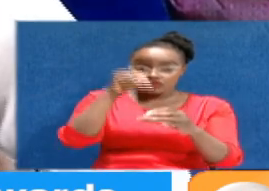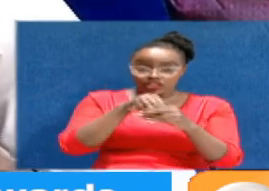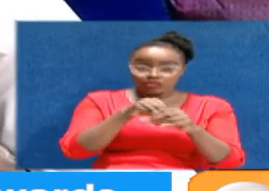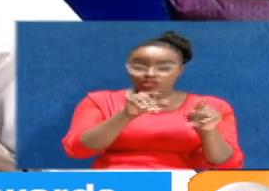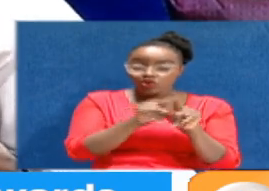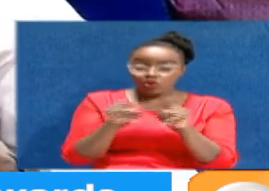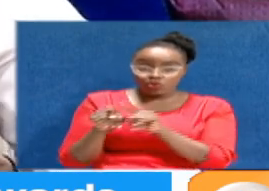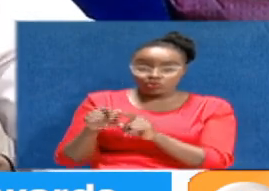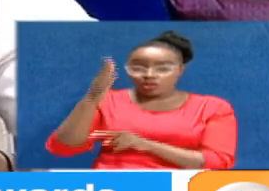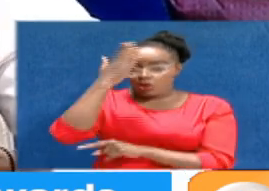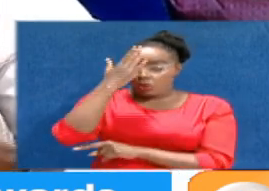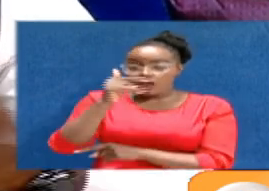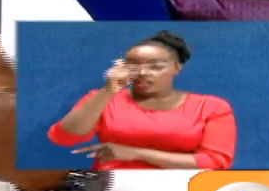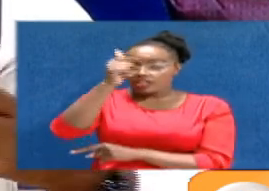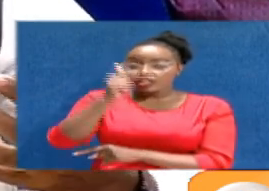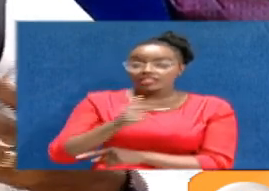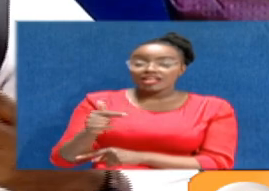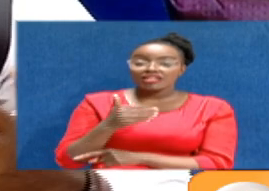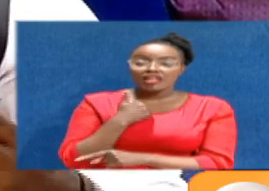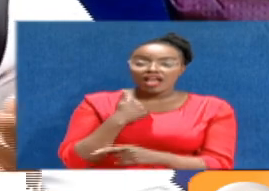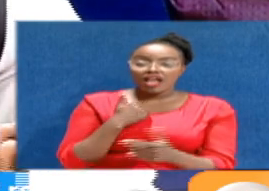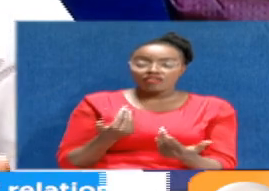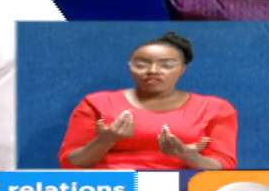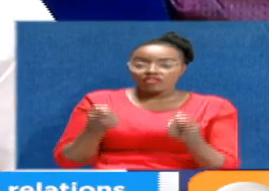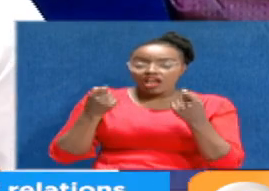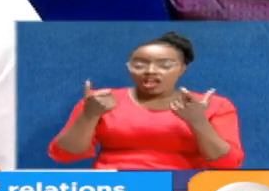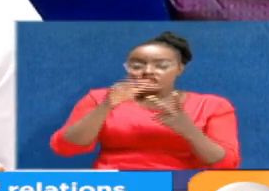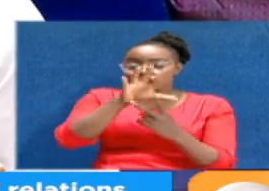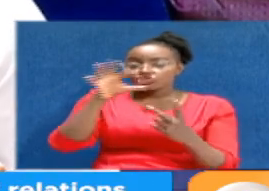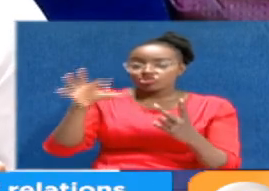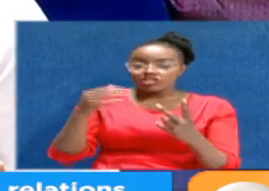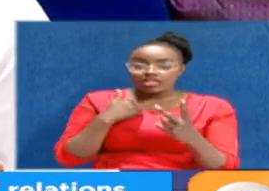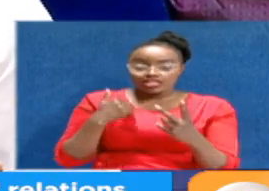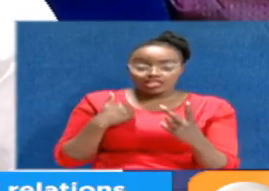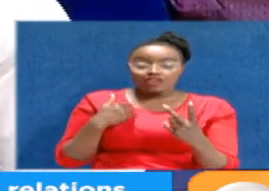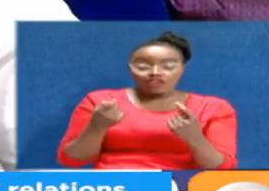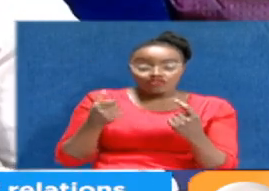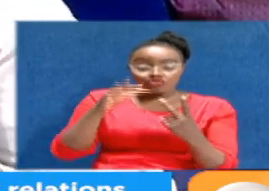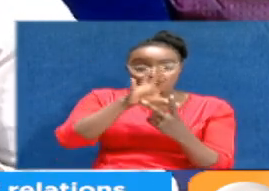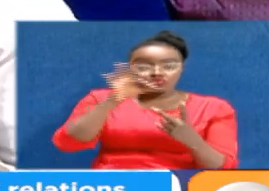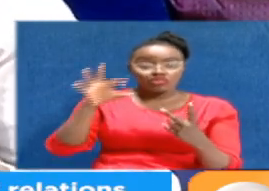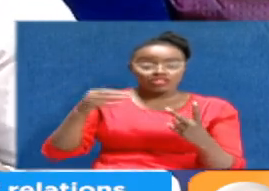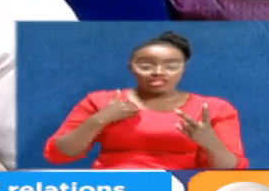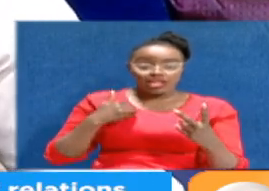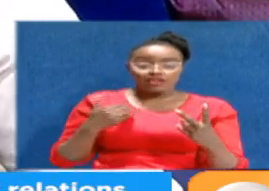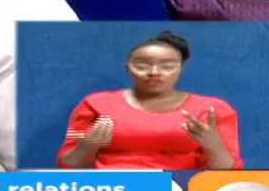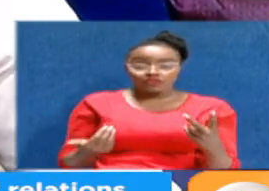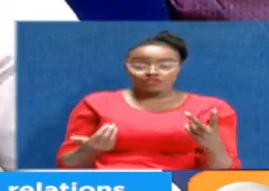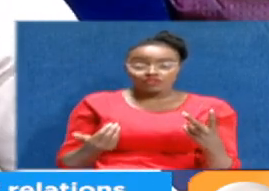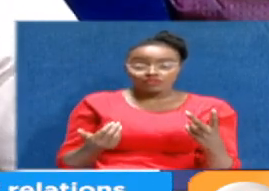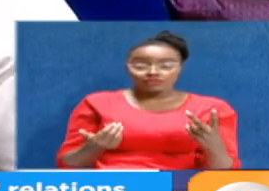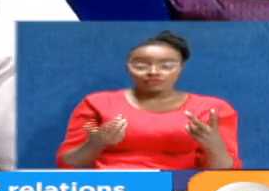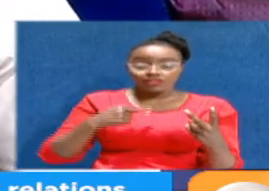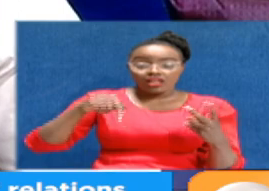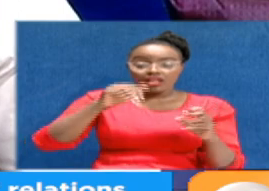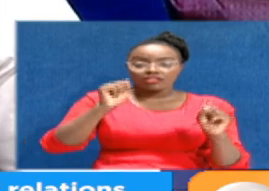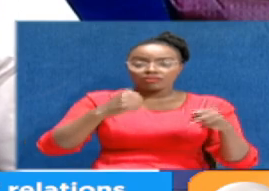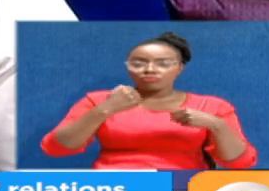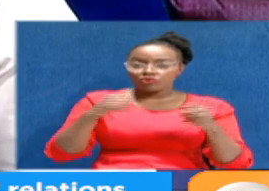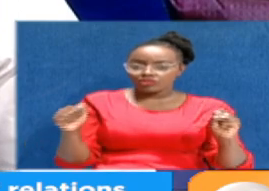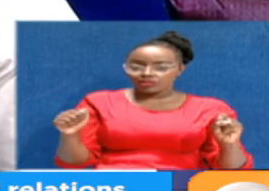investment. Because Tanzania has a few choices, a number of choices. And we